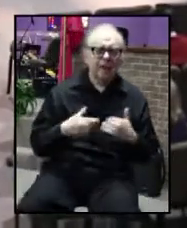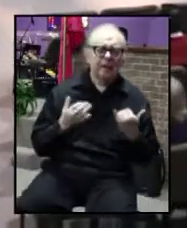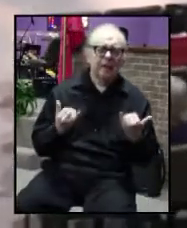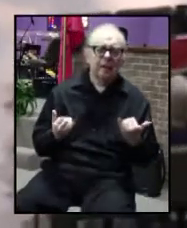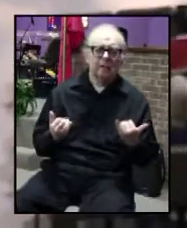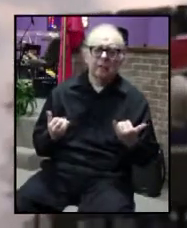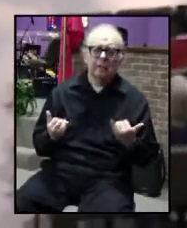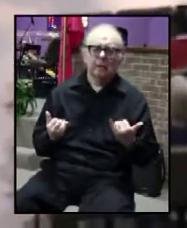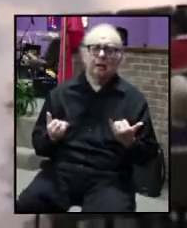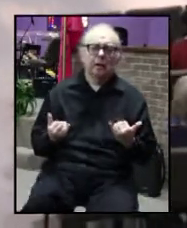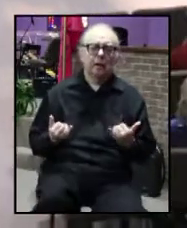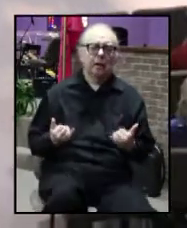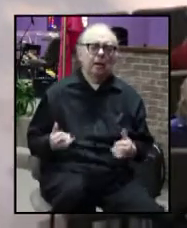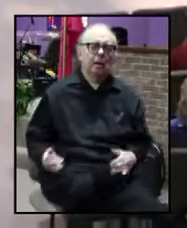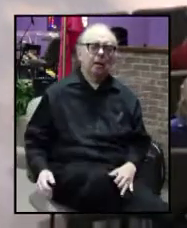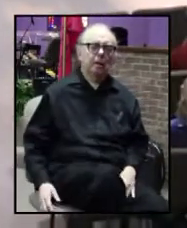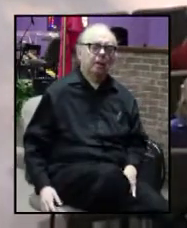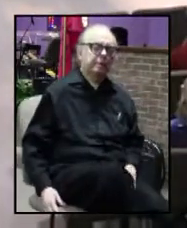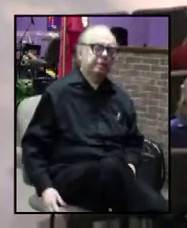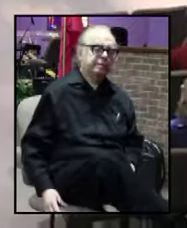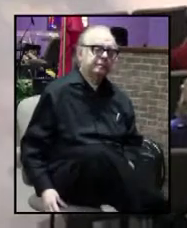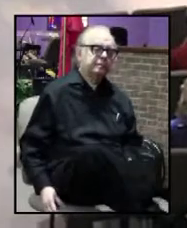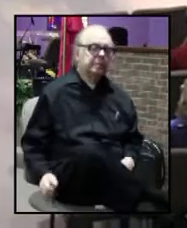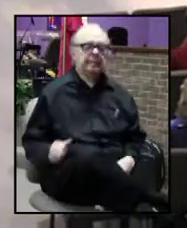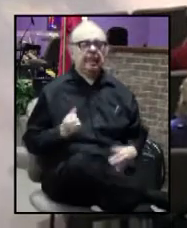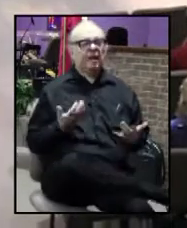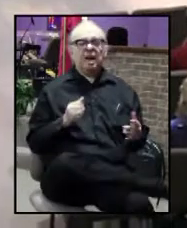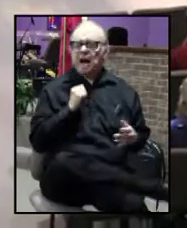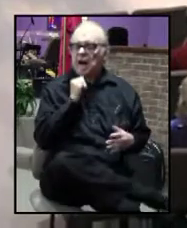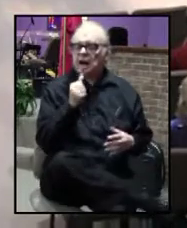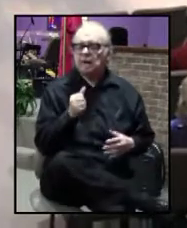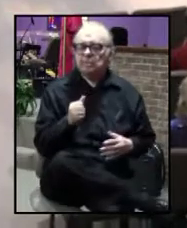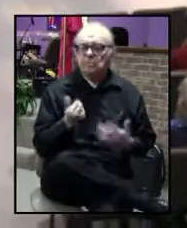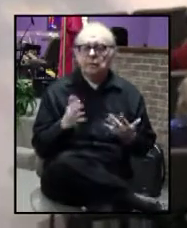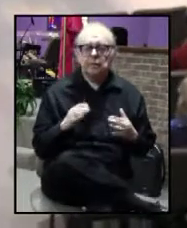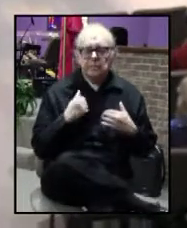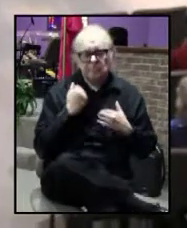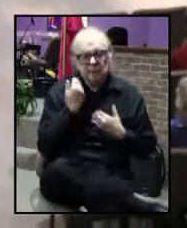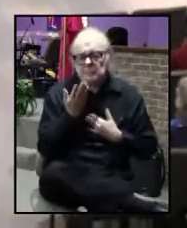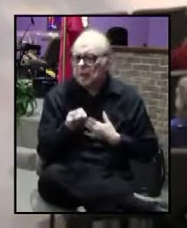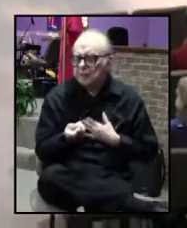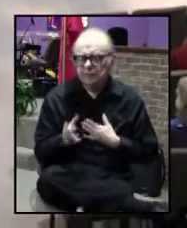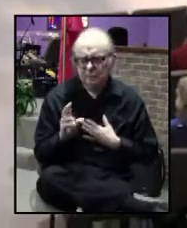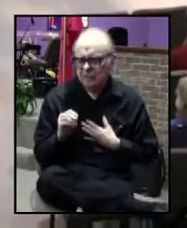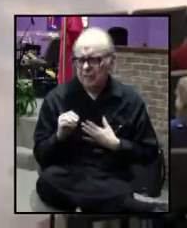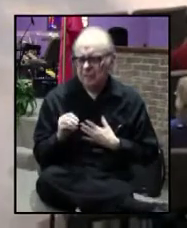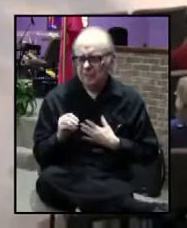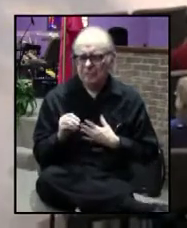And I'm not trying to embarrass you. I'm not trying to